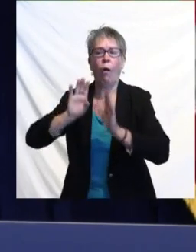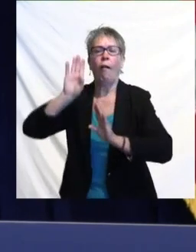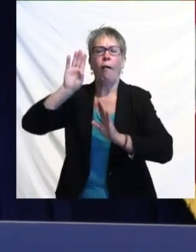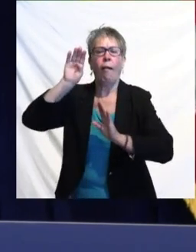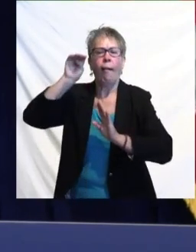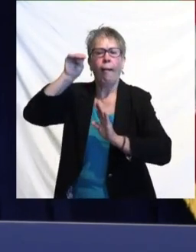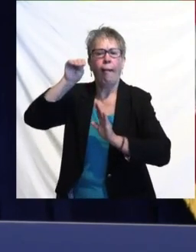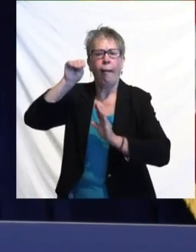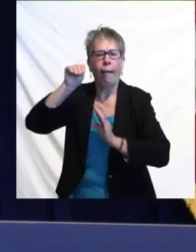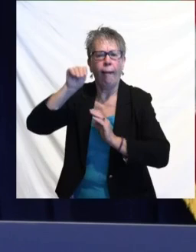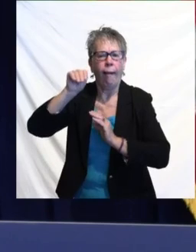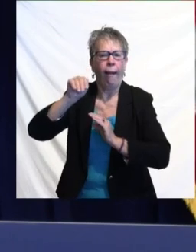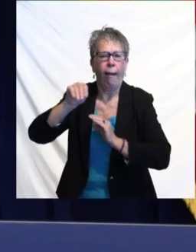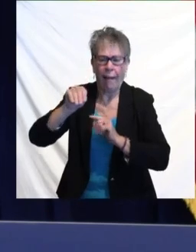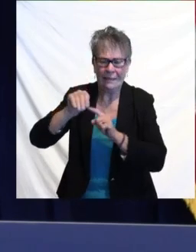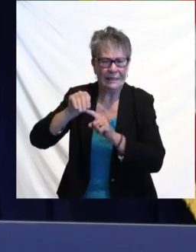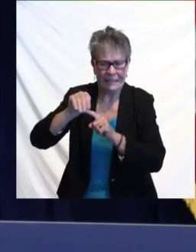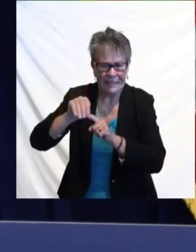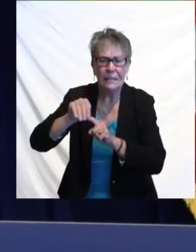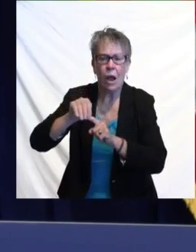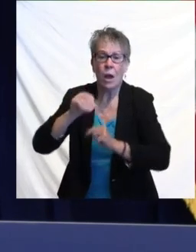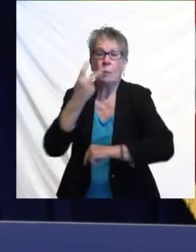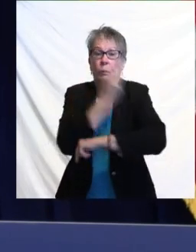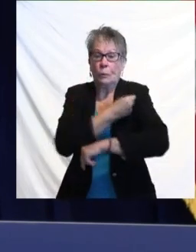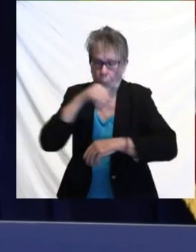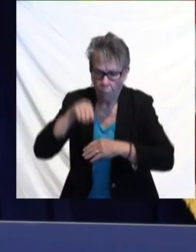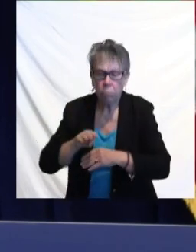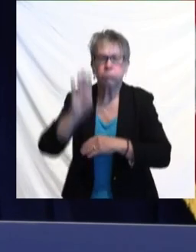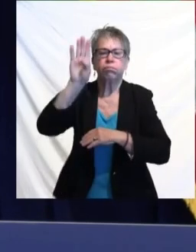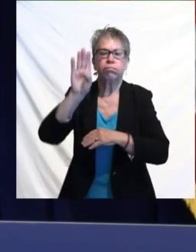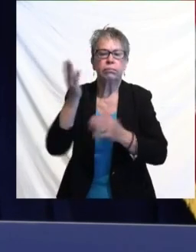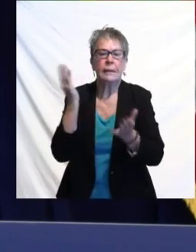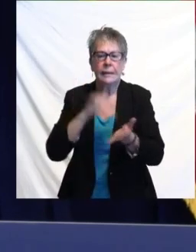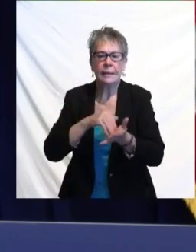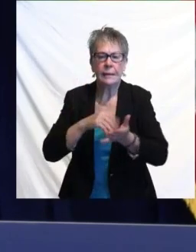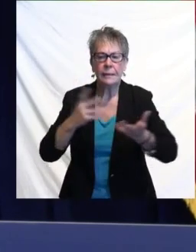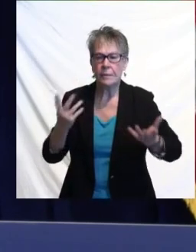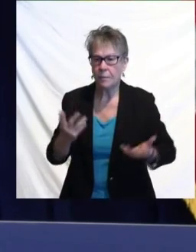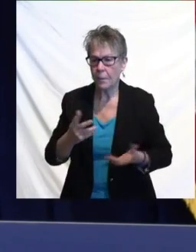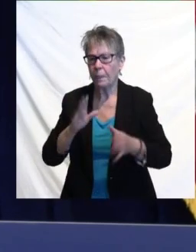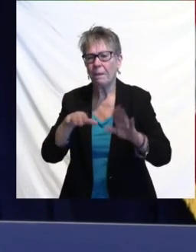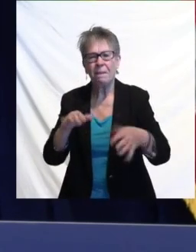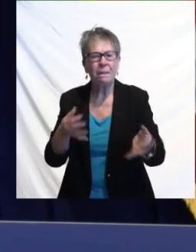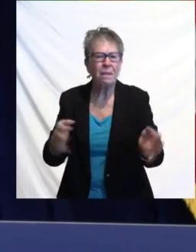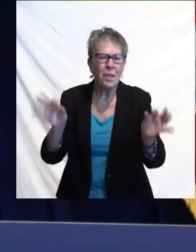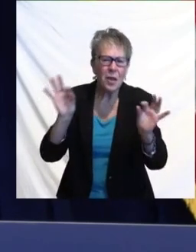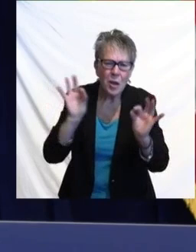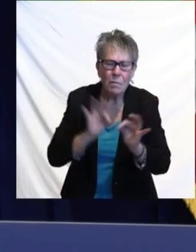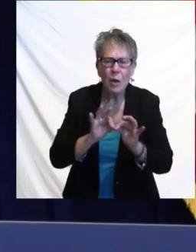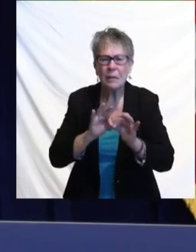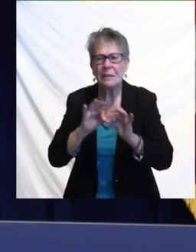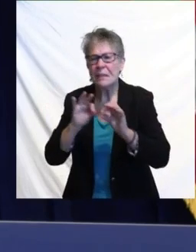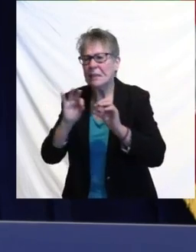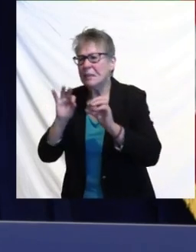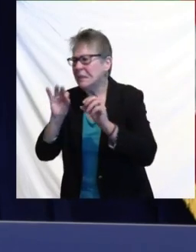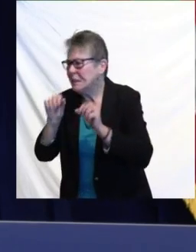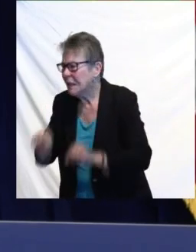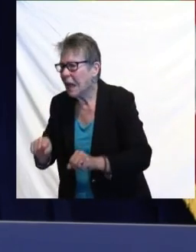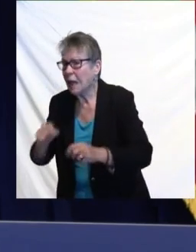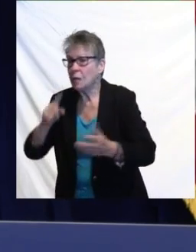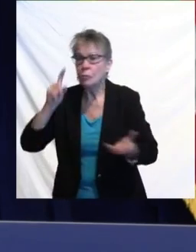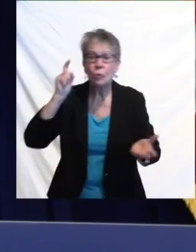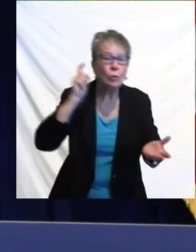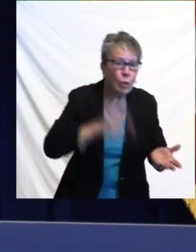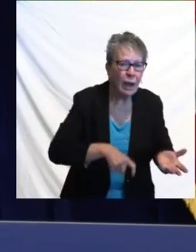essential to fighting the pandemic. We have seen that this is an unrelenting virus, so I strongly encourage all of those